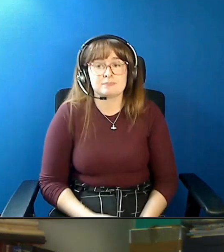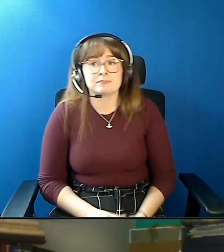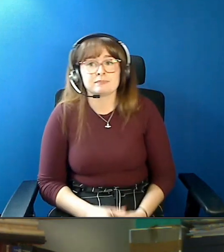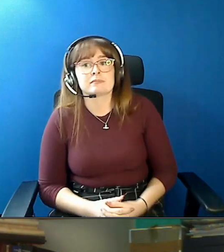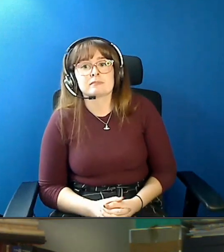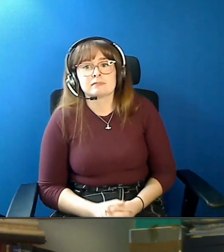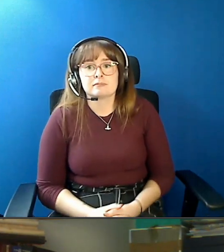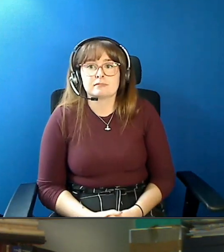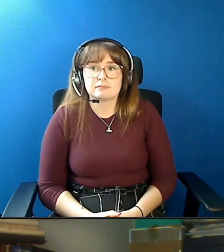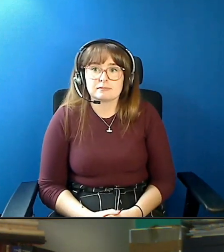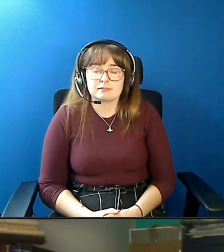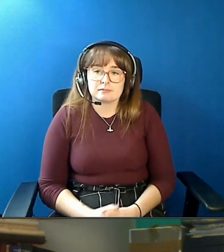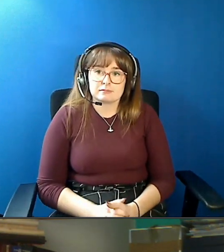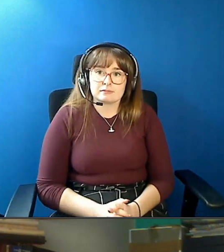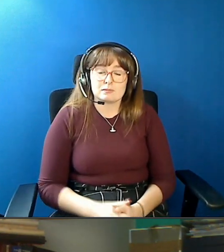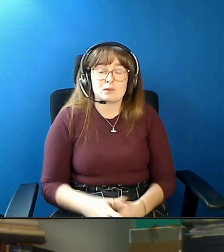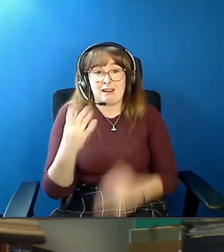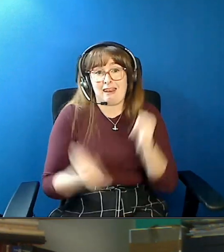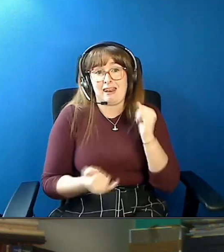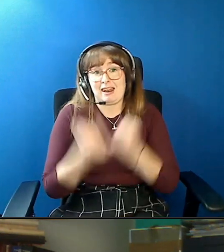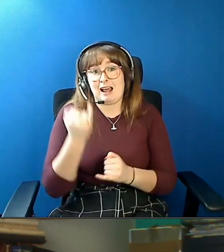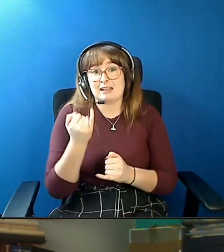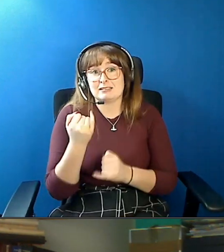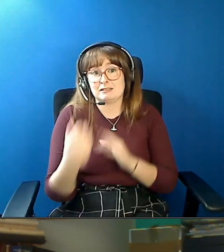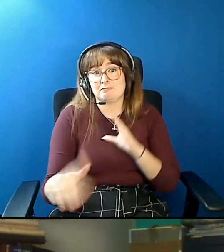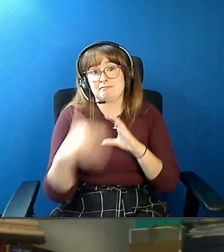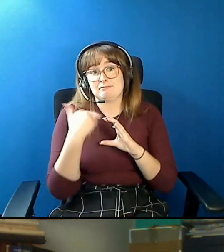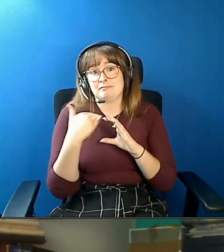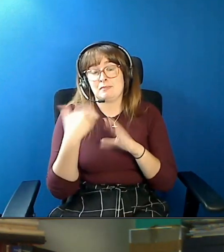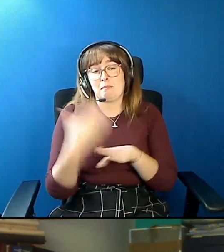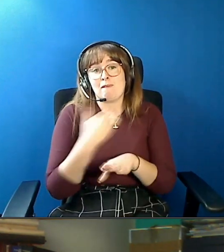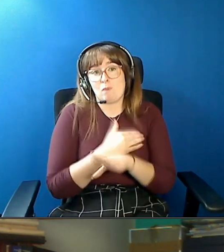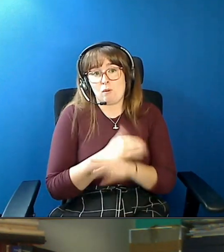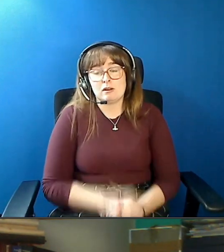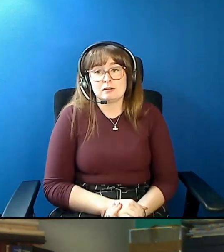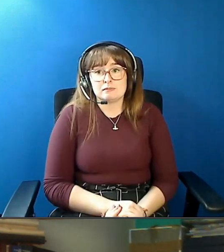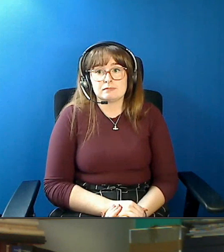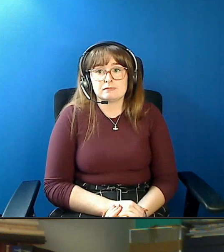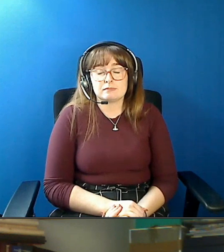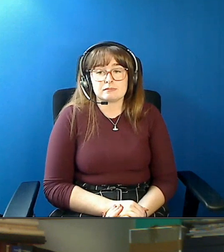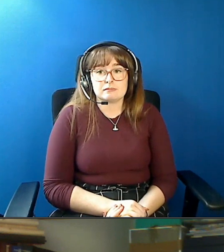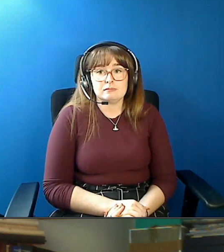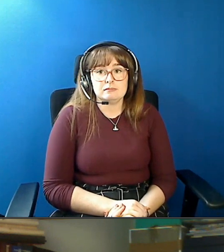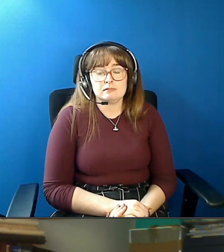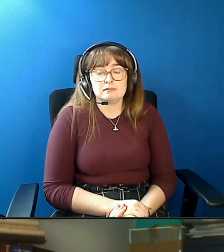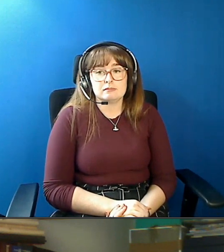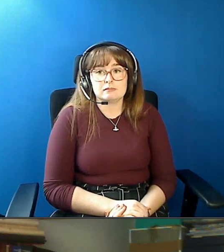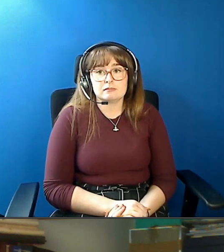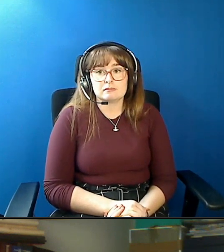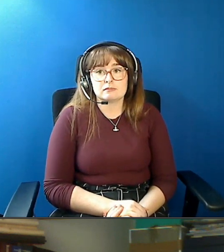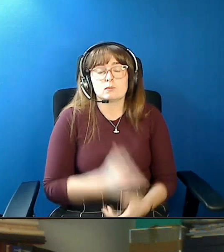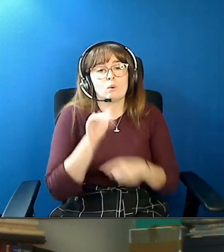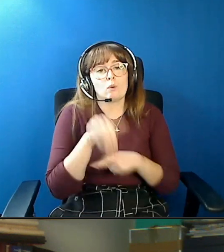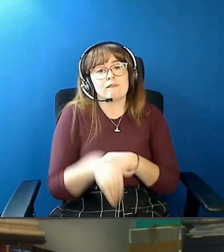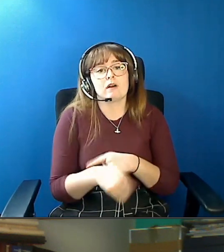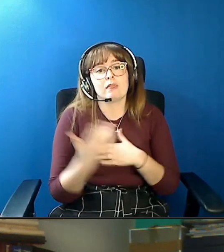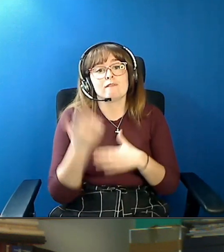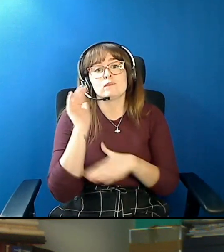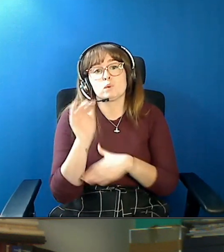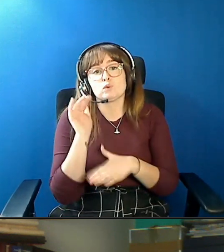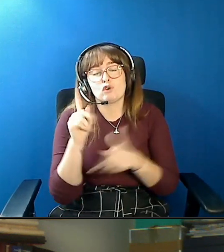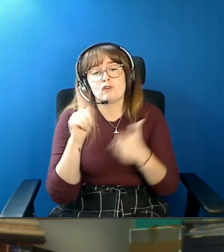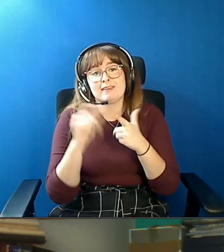Thanks, guys. And so there's just one last one that was submitted before the webinar, and that was around the future of EPC.